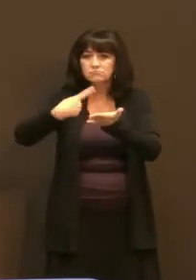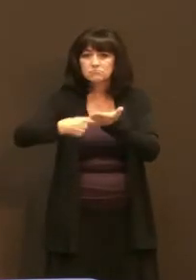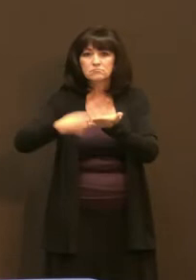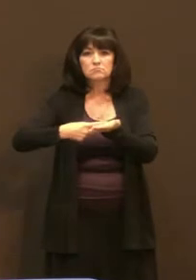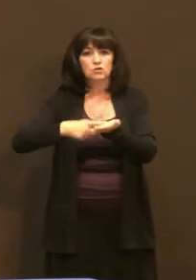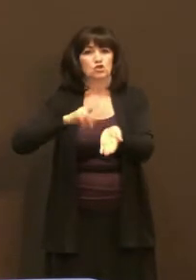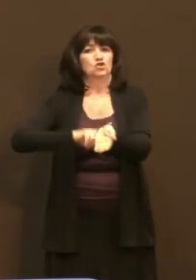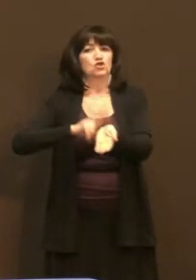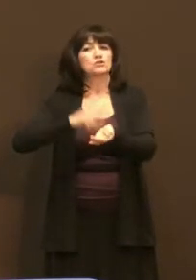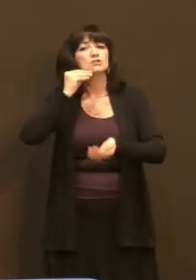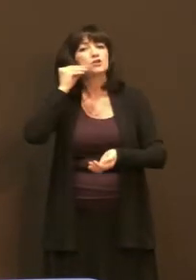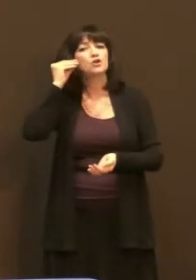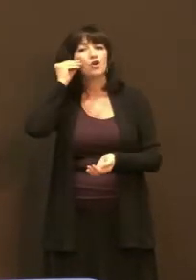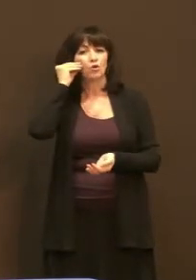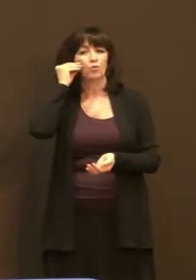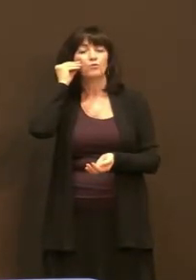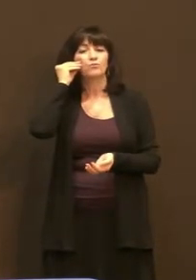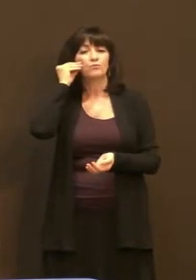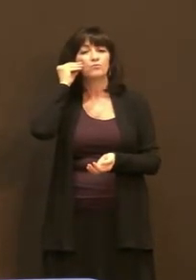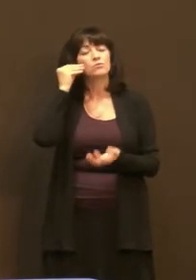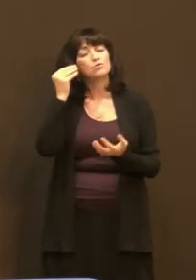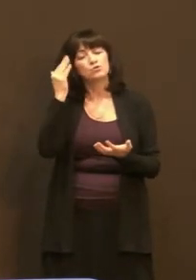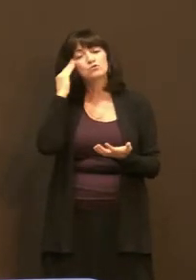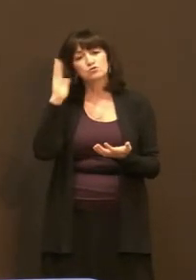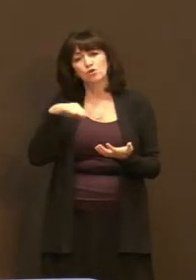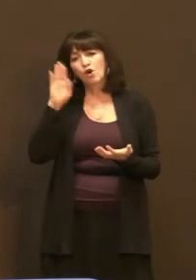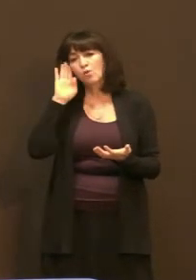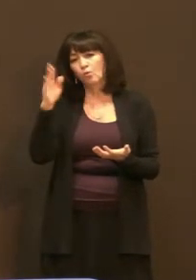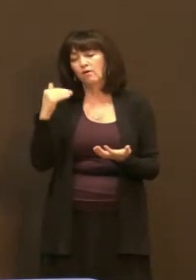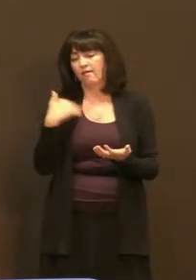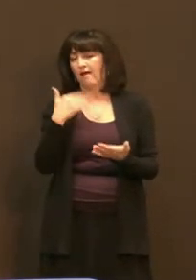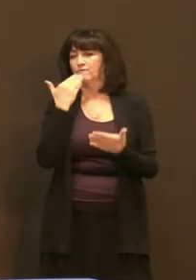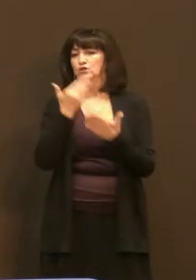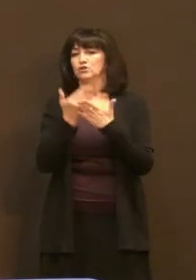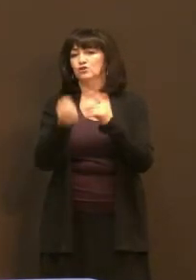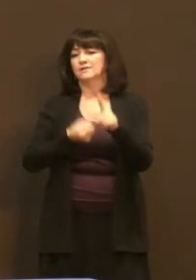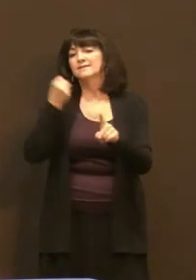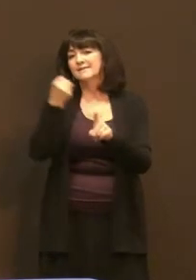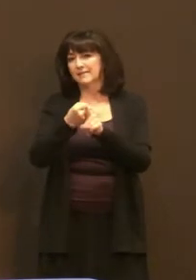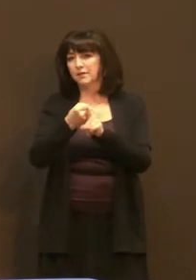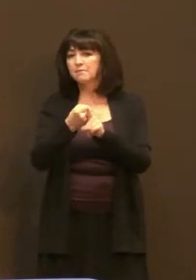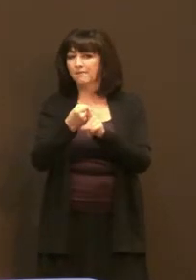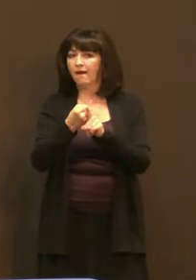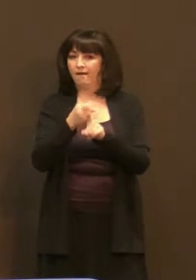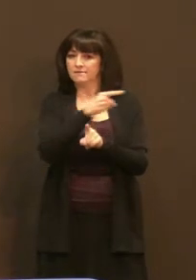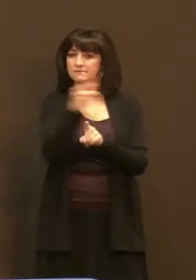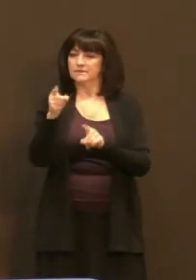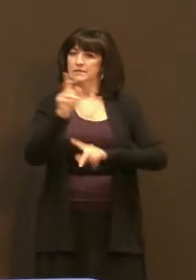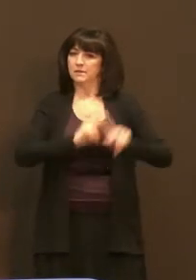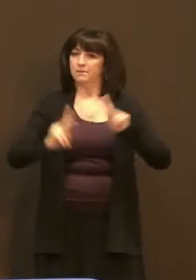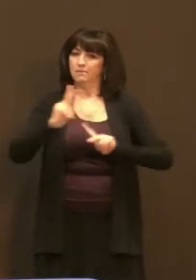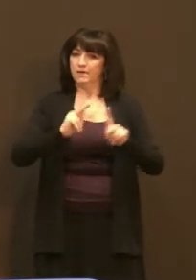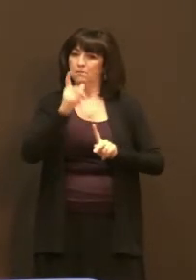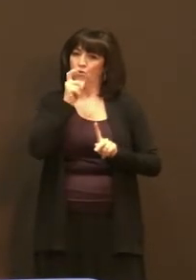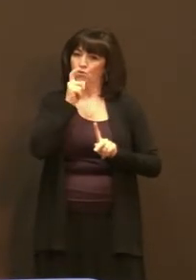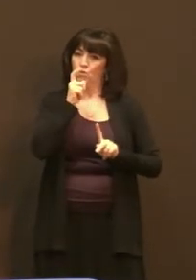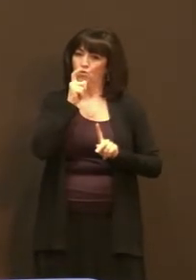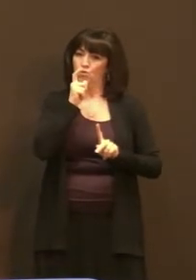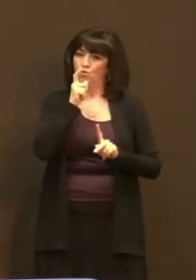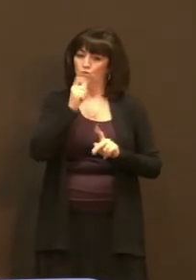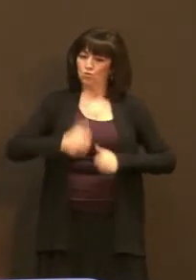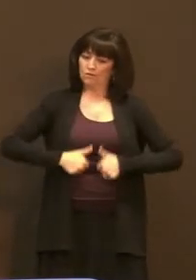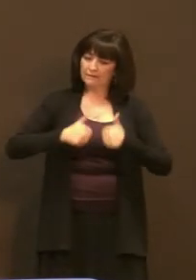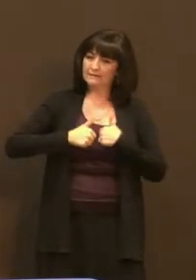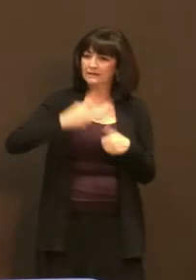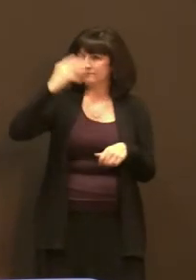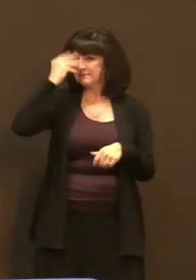a positive impact on the numbers, obviously, the health and welfare of those individuals, both the